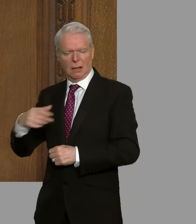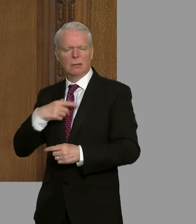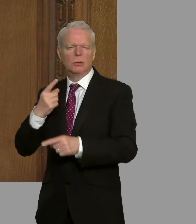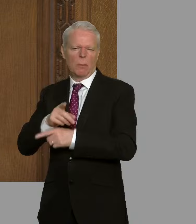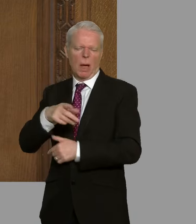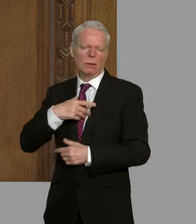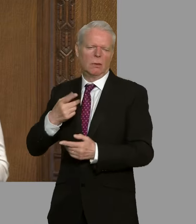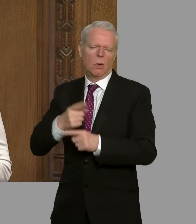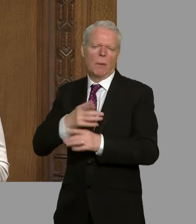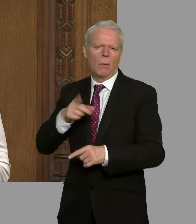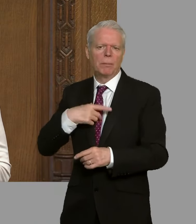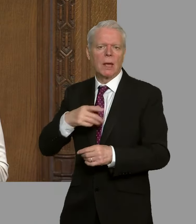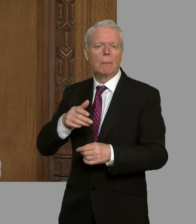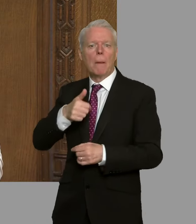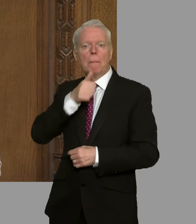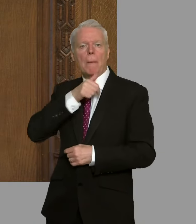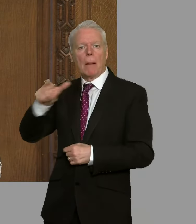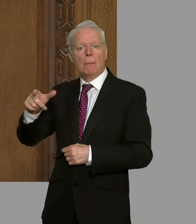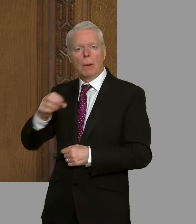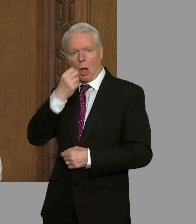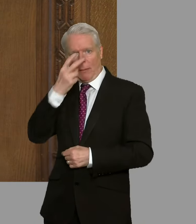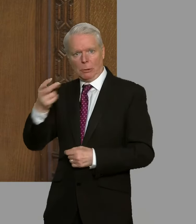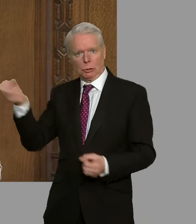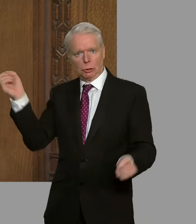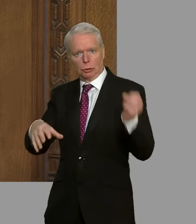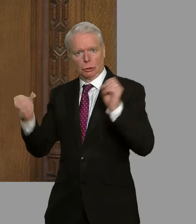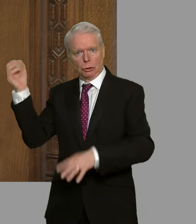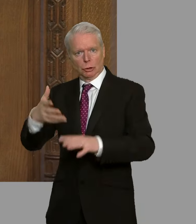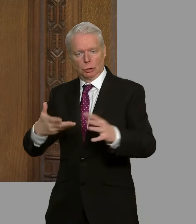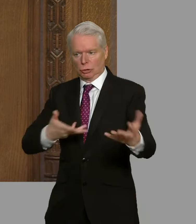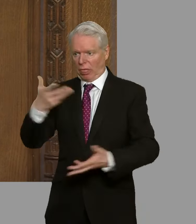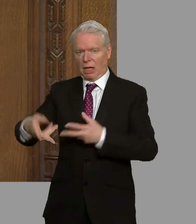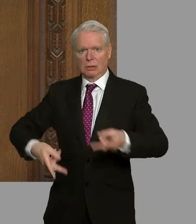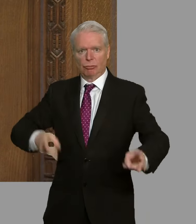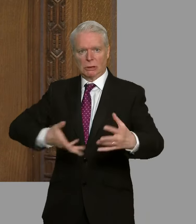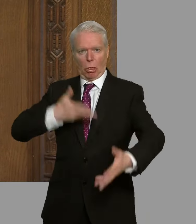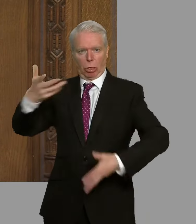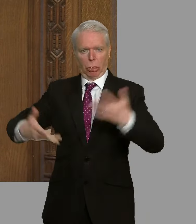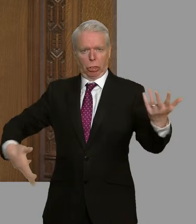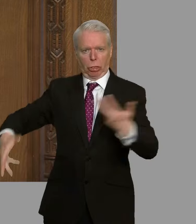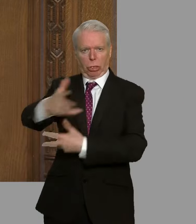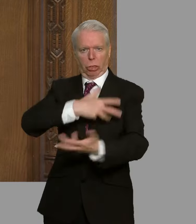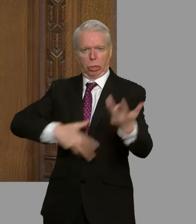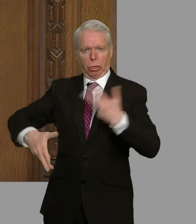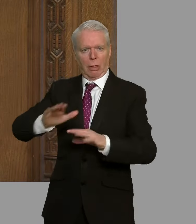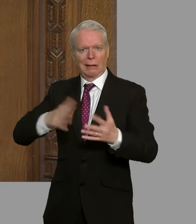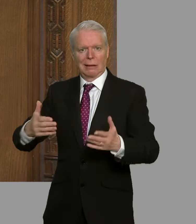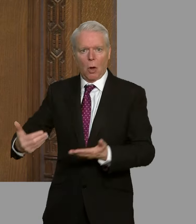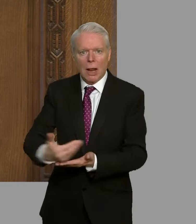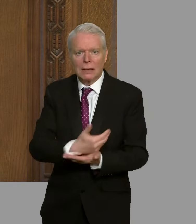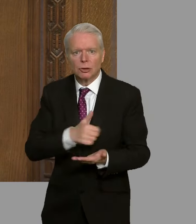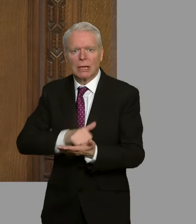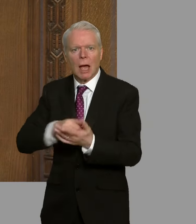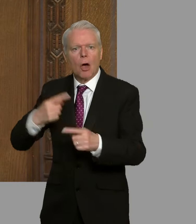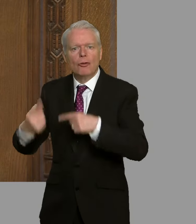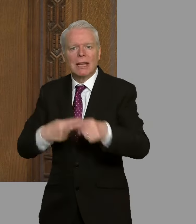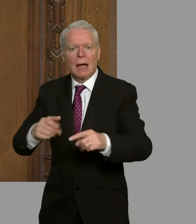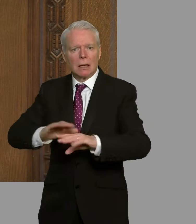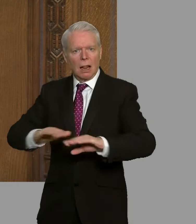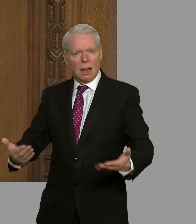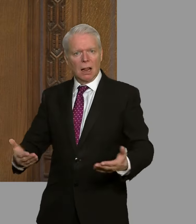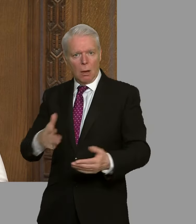mayor doesn't even want to talk about it. So will the Prime Minister come to the West Midlands and sort this out? Because at the moment, it's only the